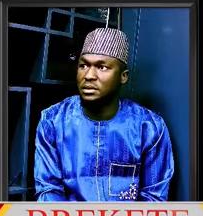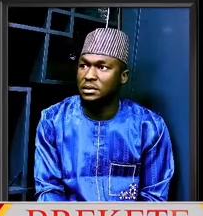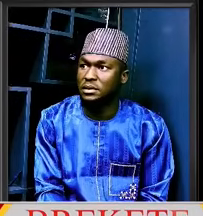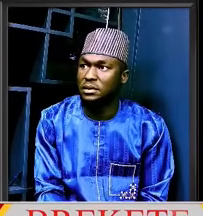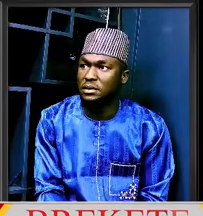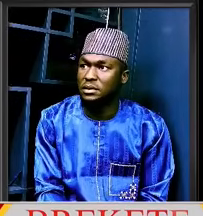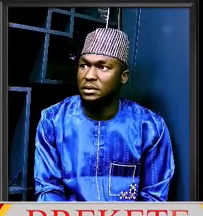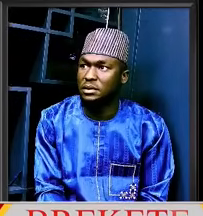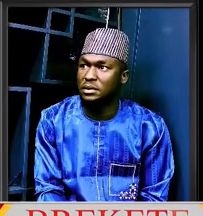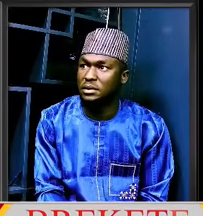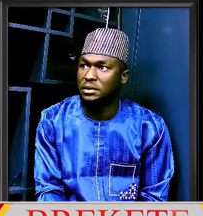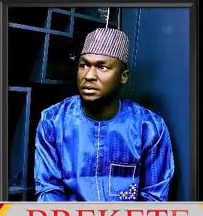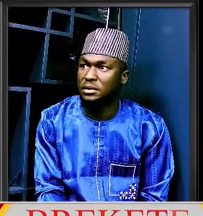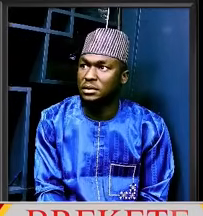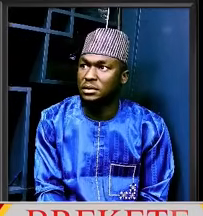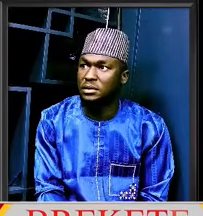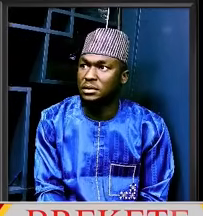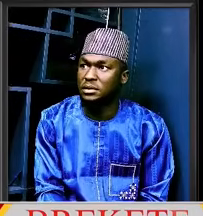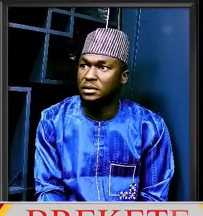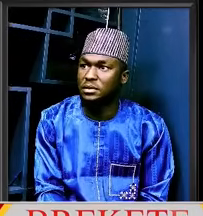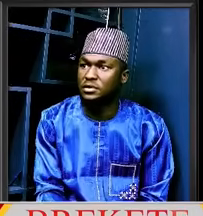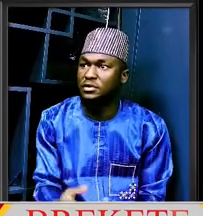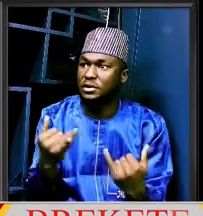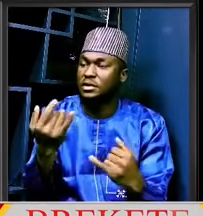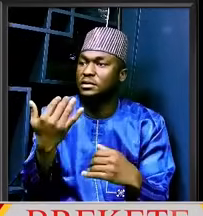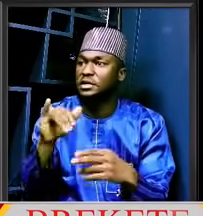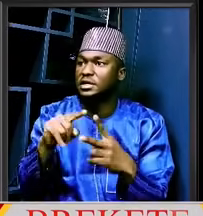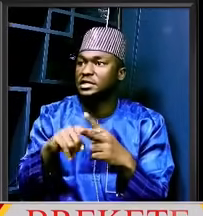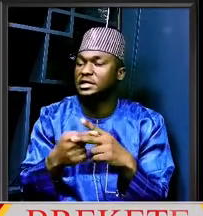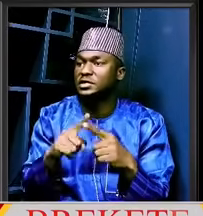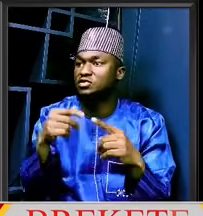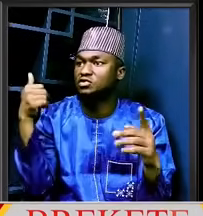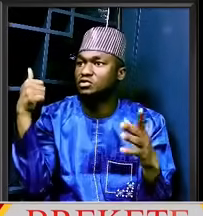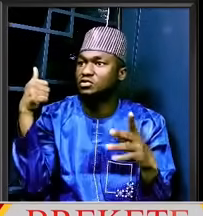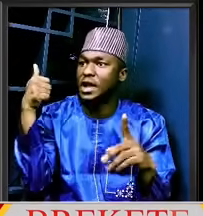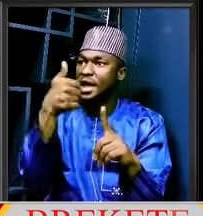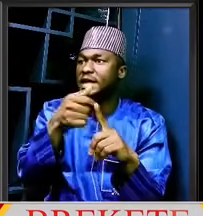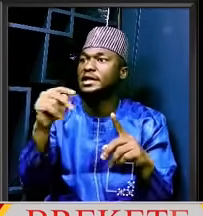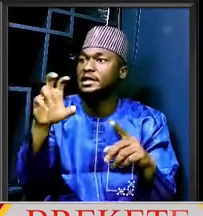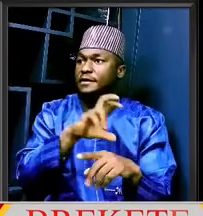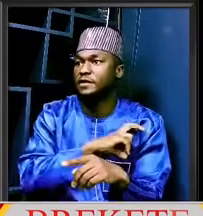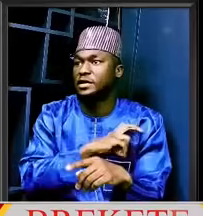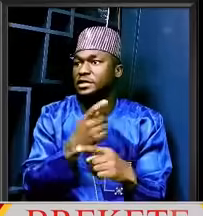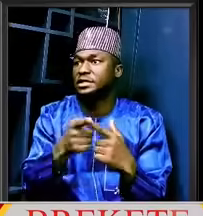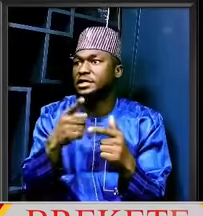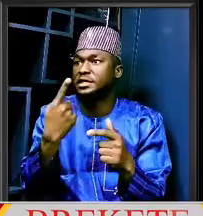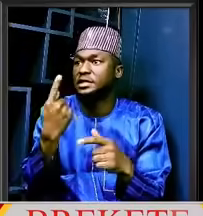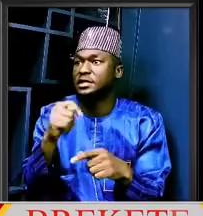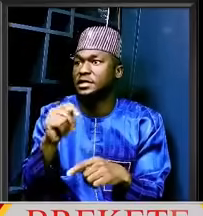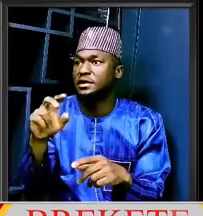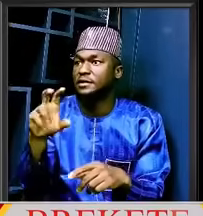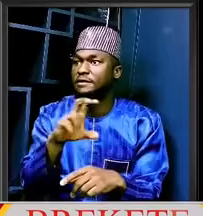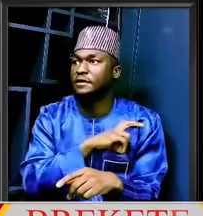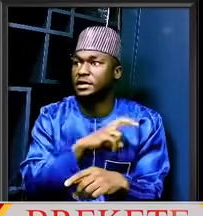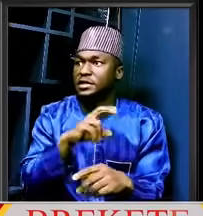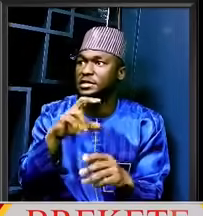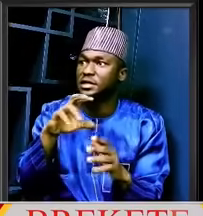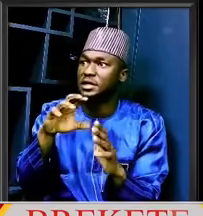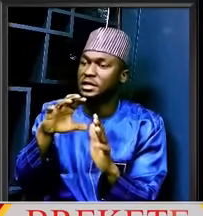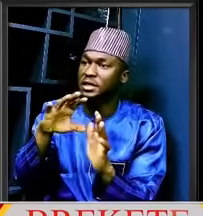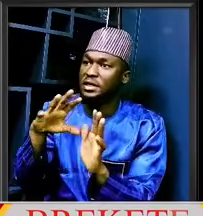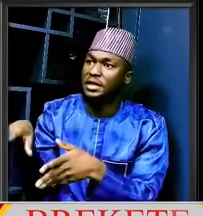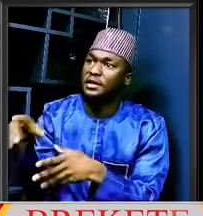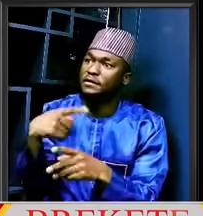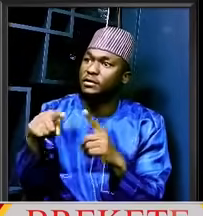to make the whole world get the evidence. Attacking police. That's how police now retreated and took us away from there.